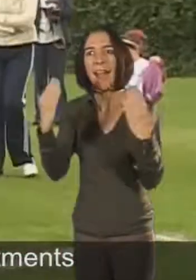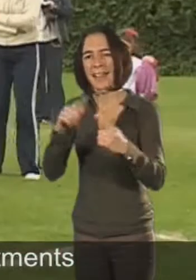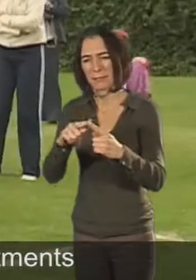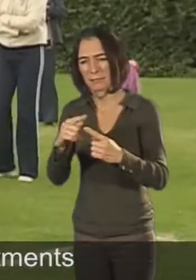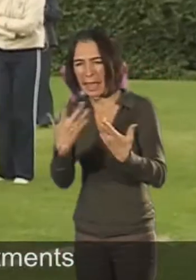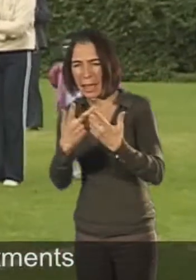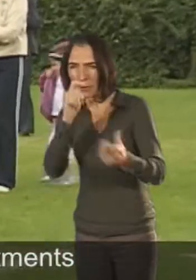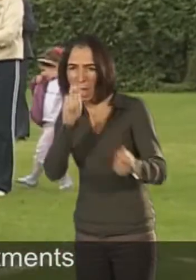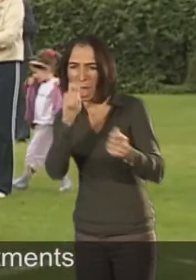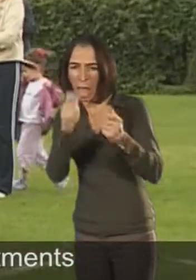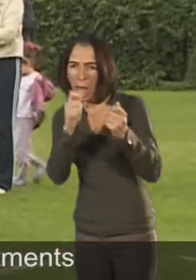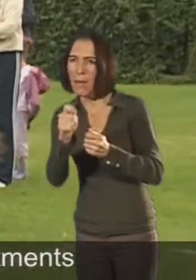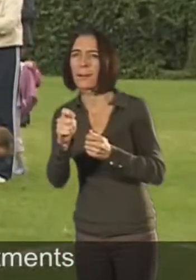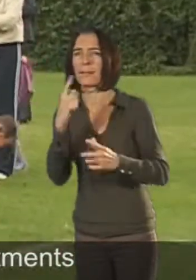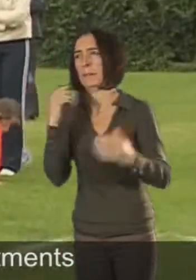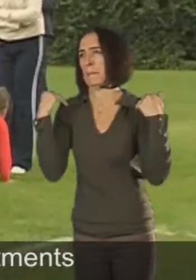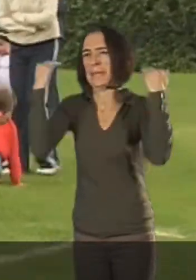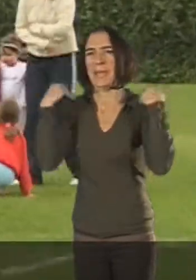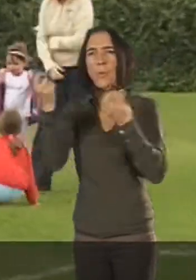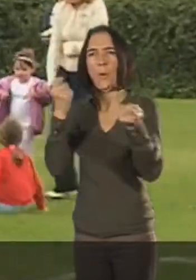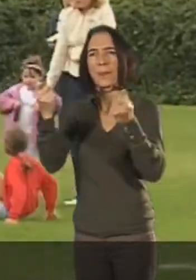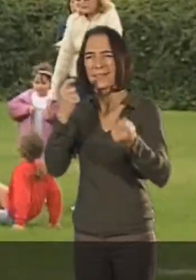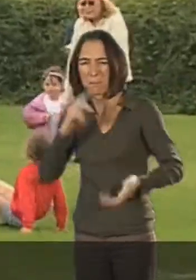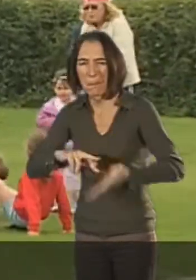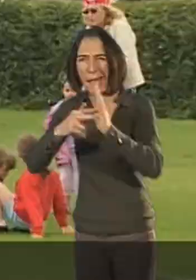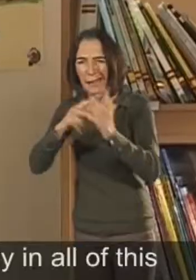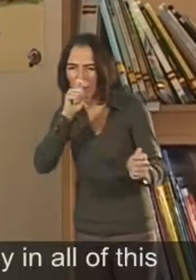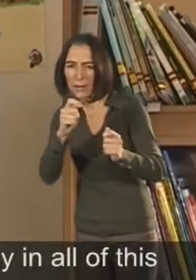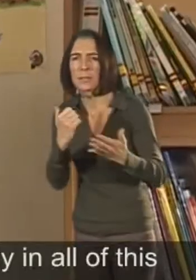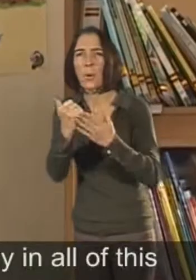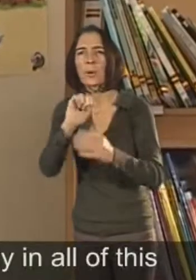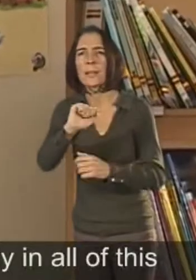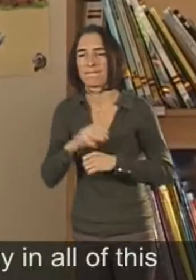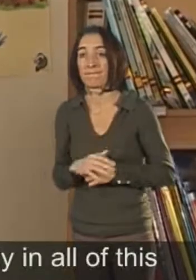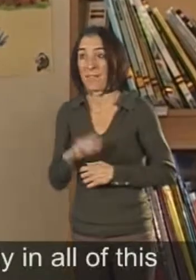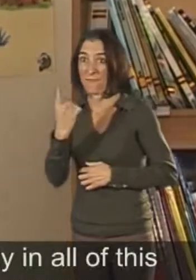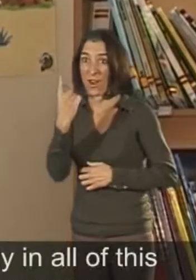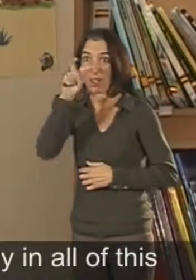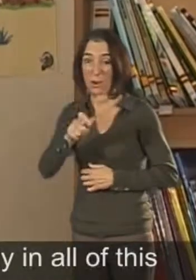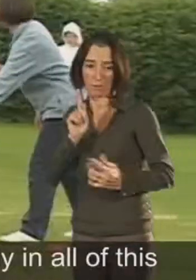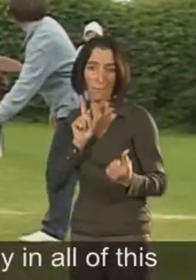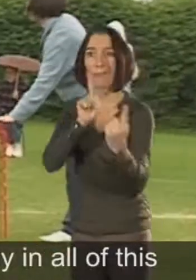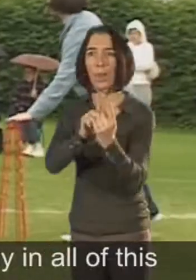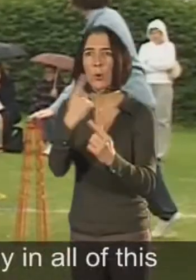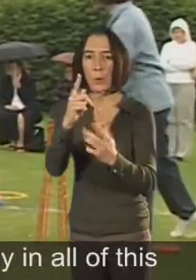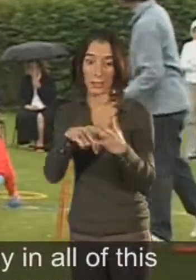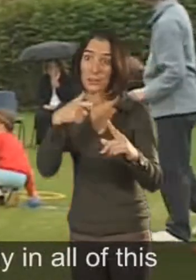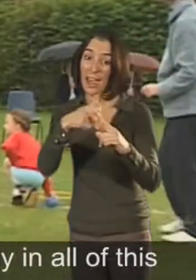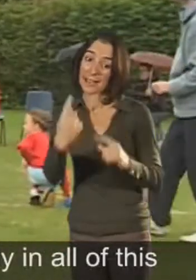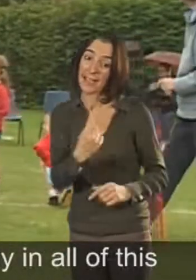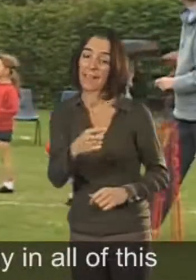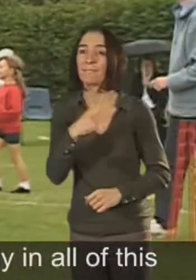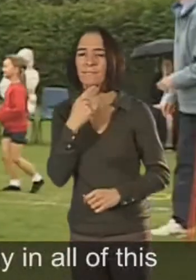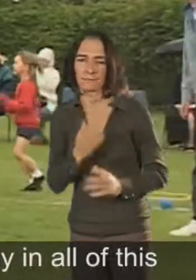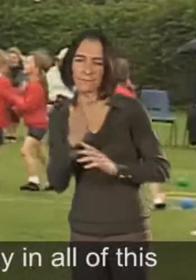reasonable adjustments did Paul, the PE coordinator, plan and make to support him? The first person that I talked to really in all of this was Jake himself.